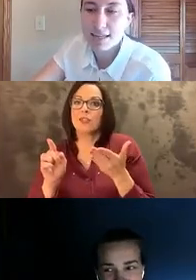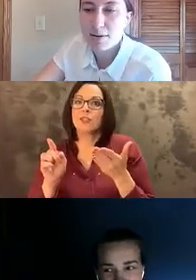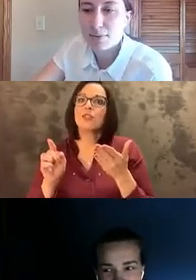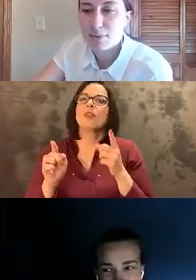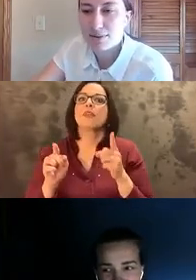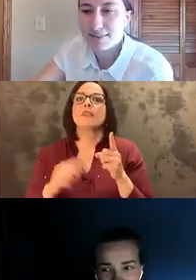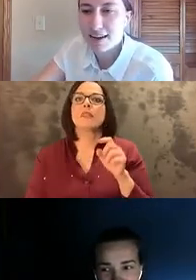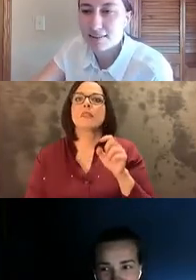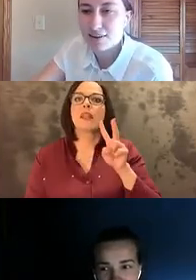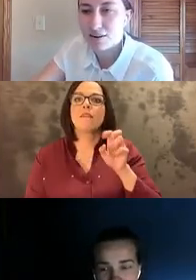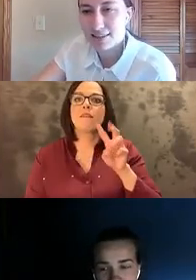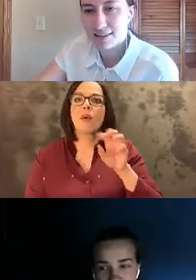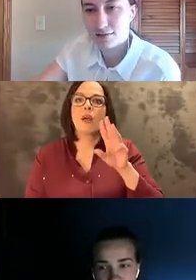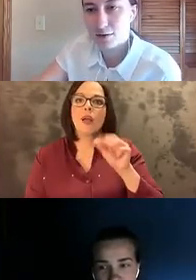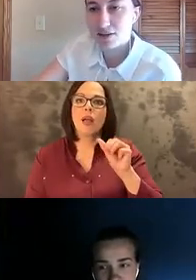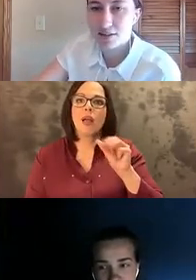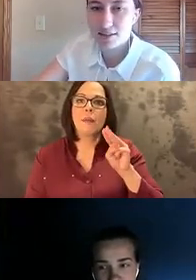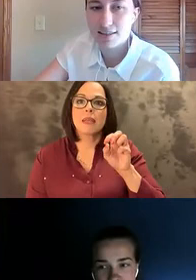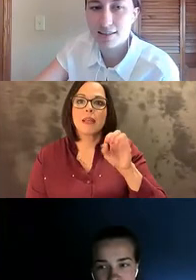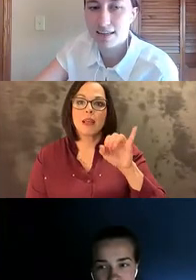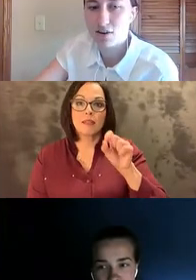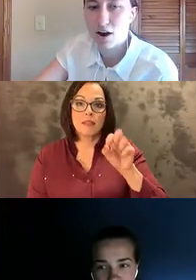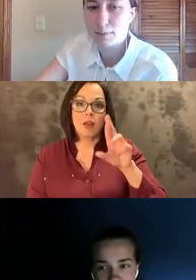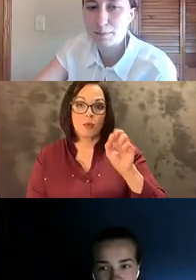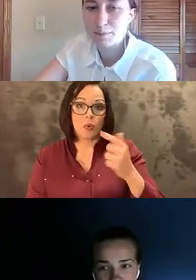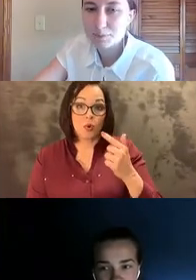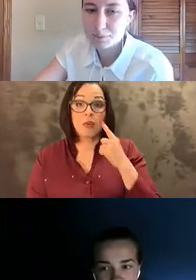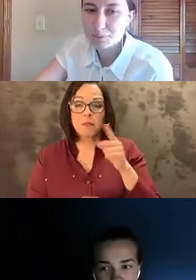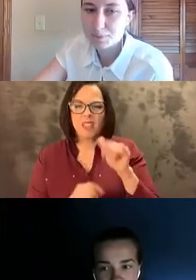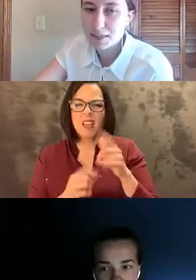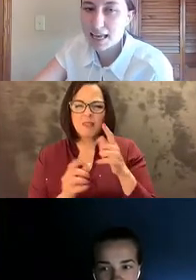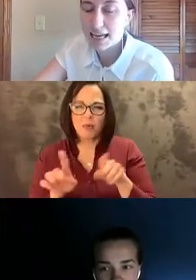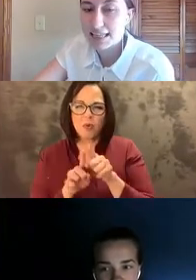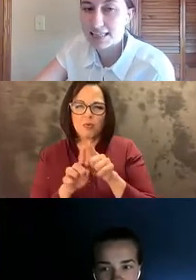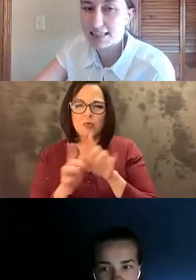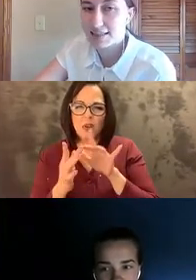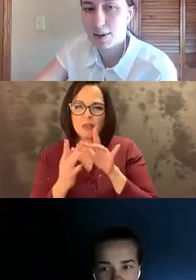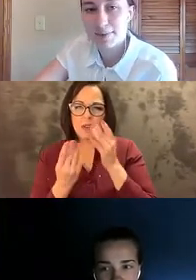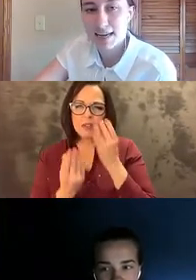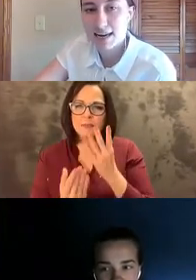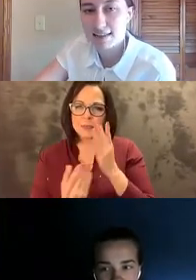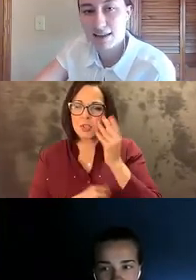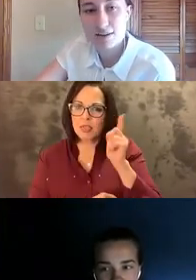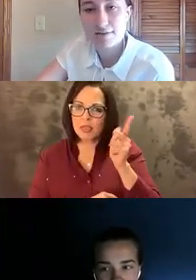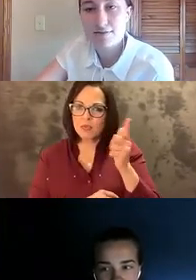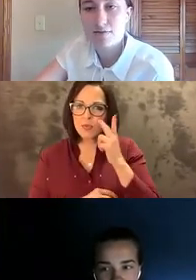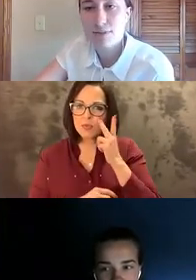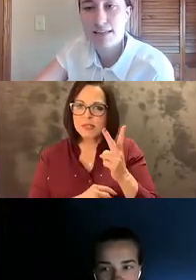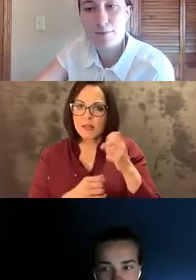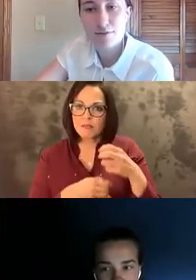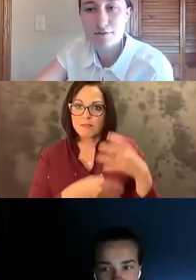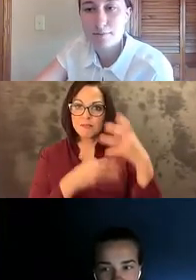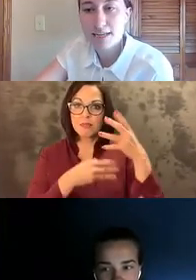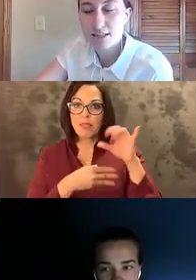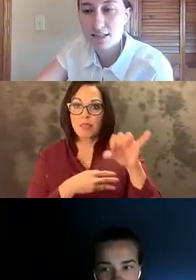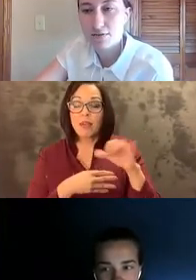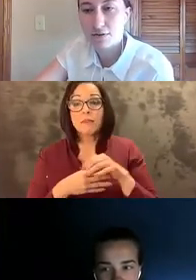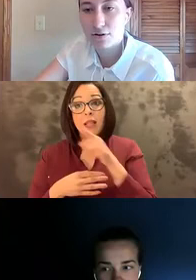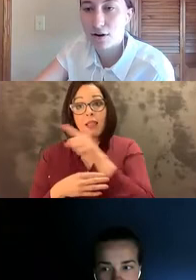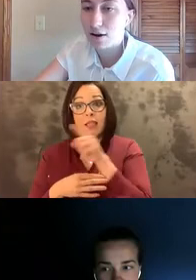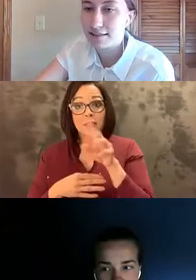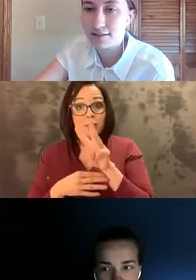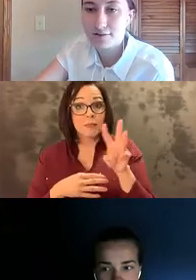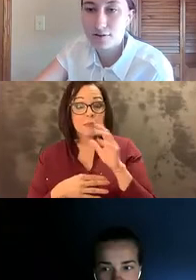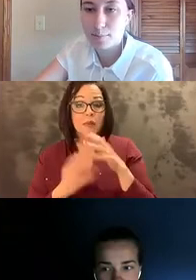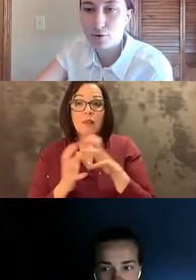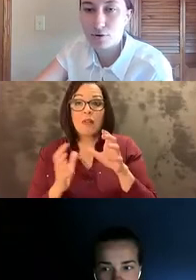vawamei.org, but we also have that contact information later on. And this website has a lot of really helpful information